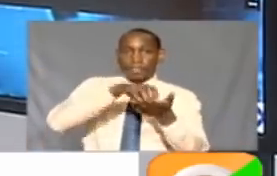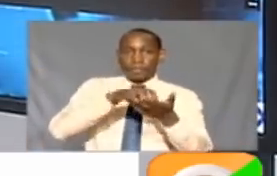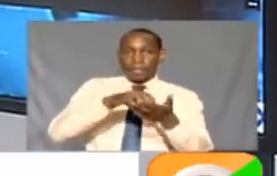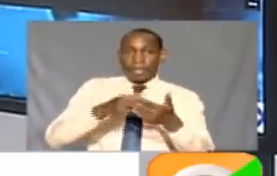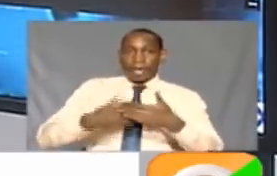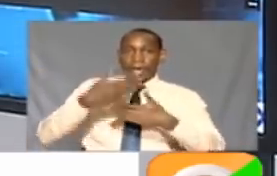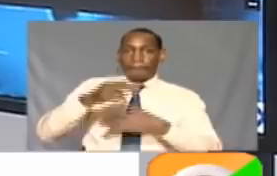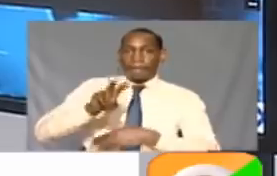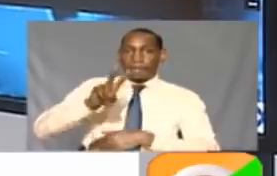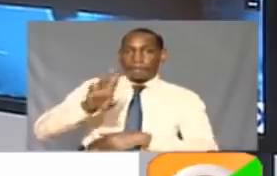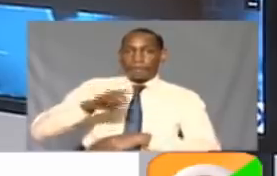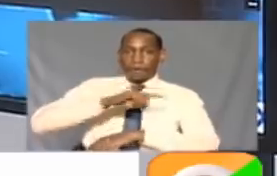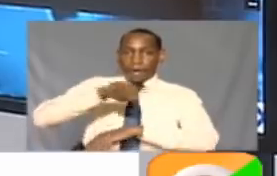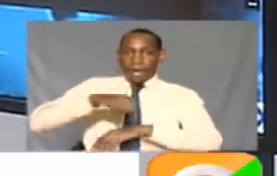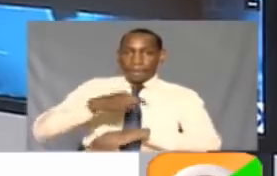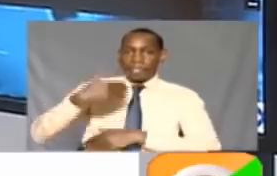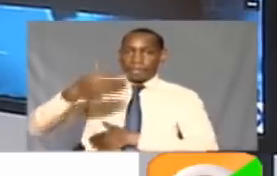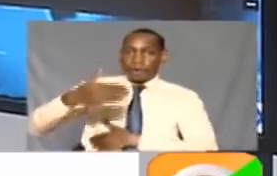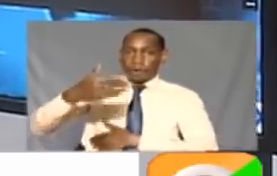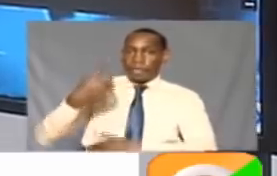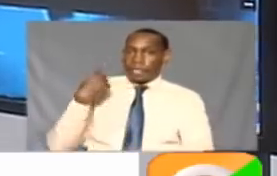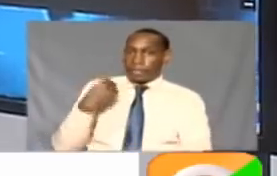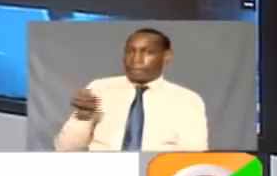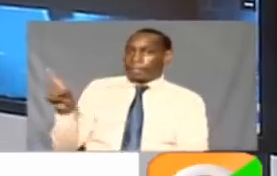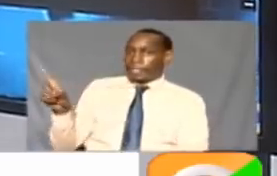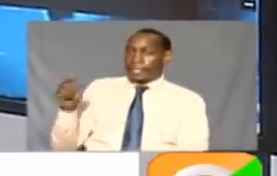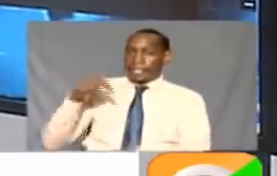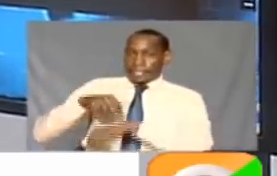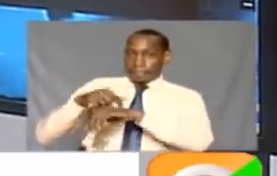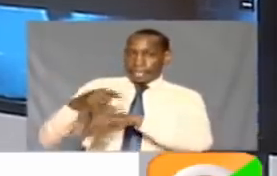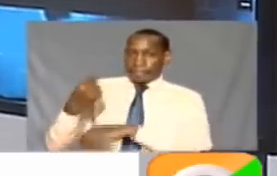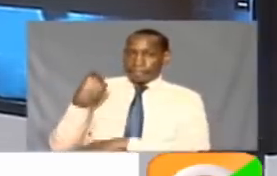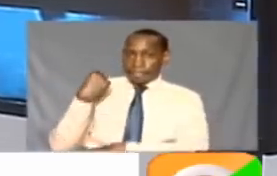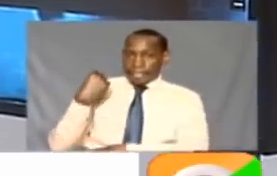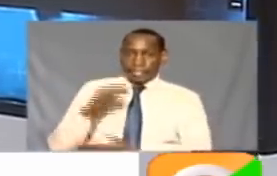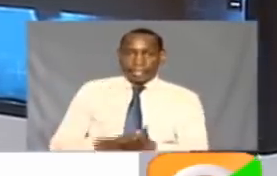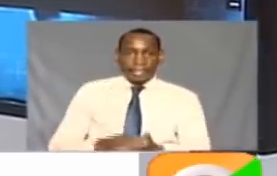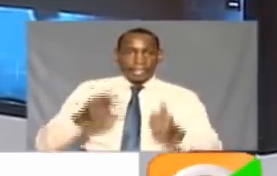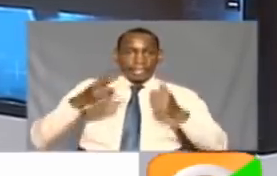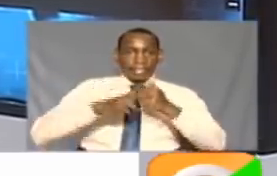every 24 hours. So these numbers are as of yesterday.